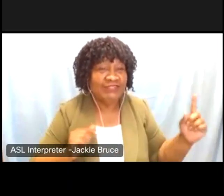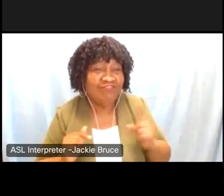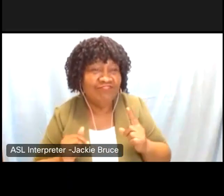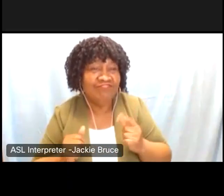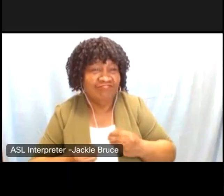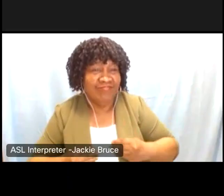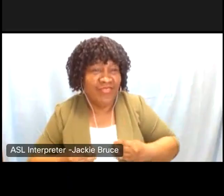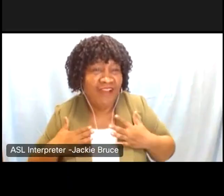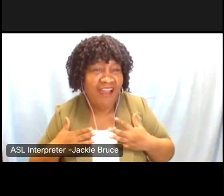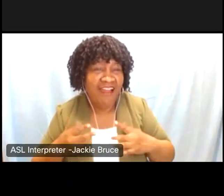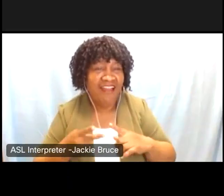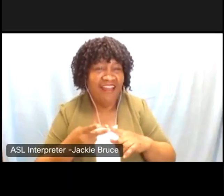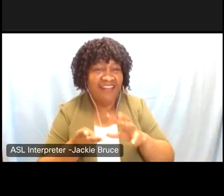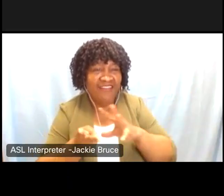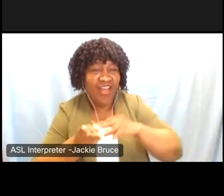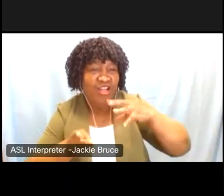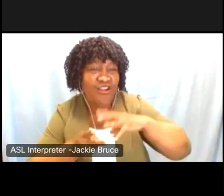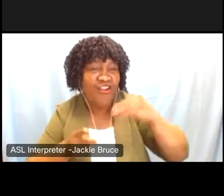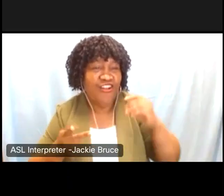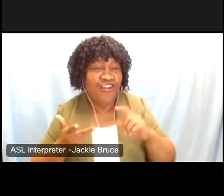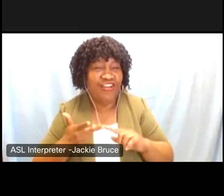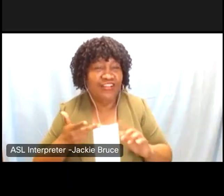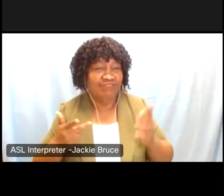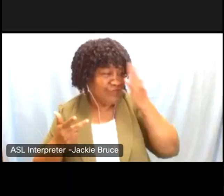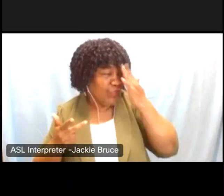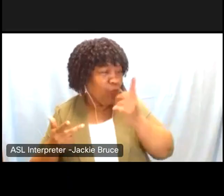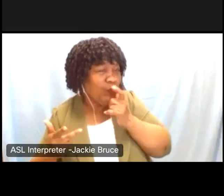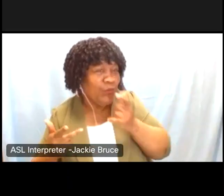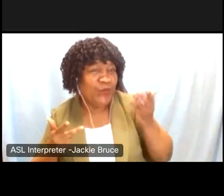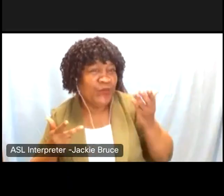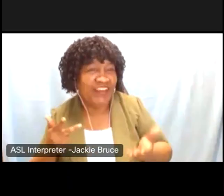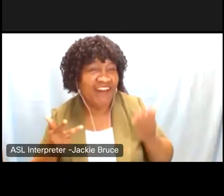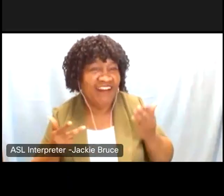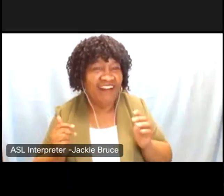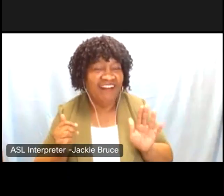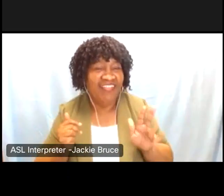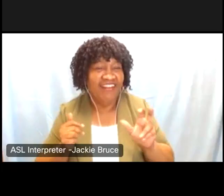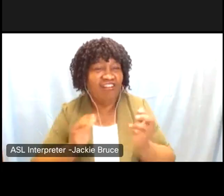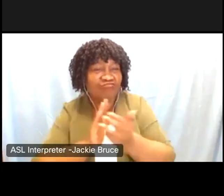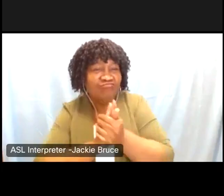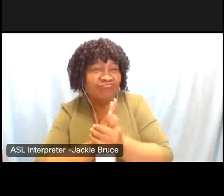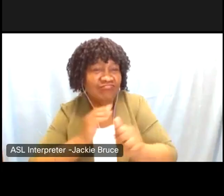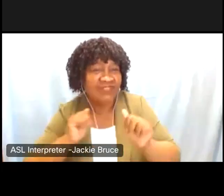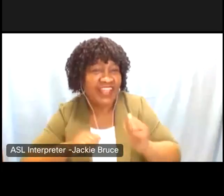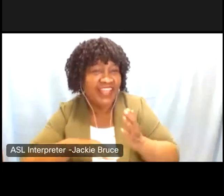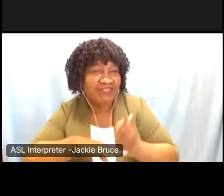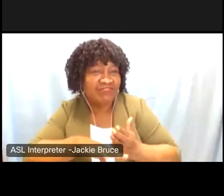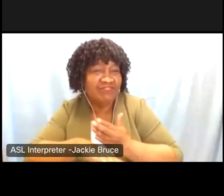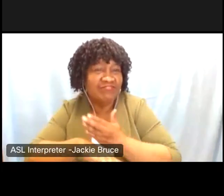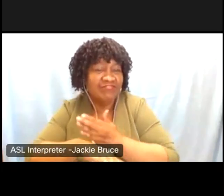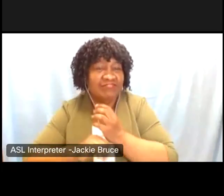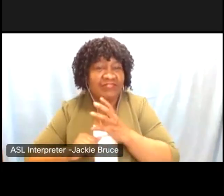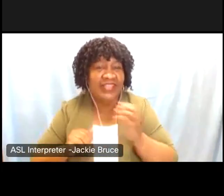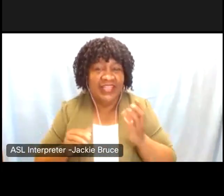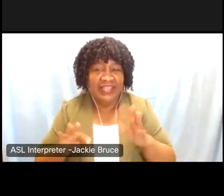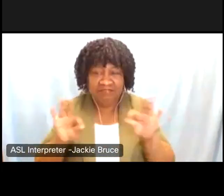learn, where they can get in touch with who they are, with their potential, and to